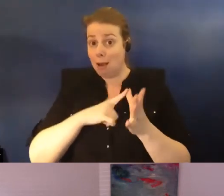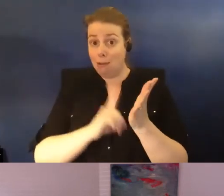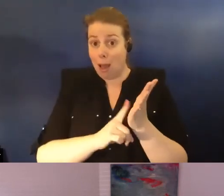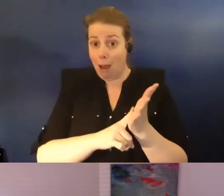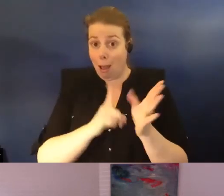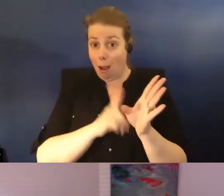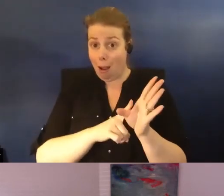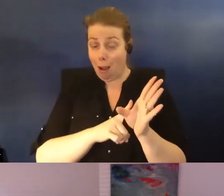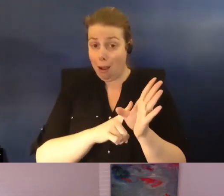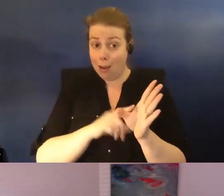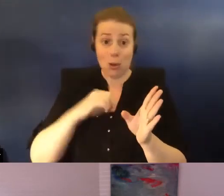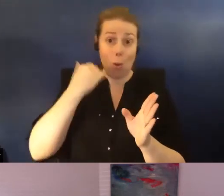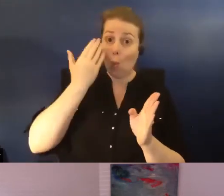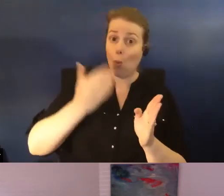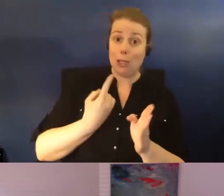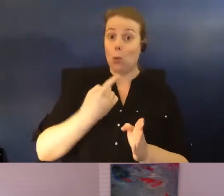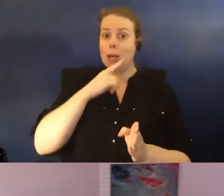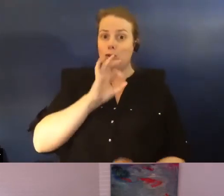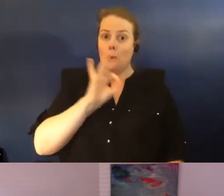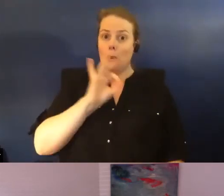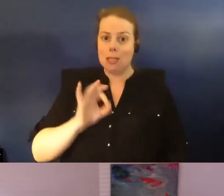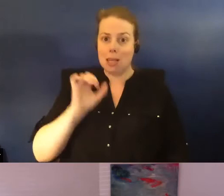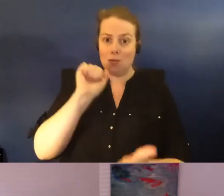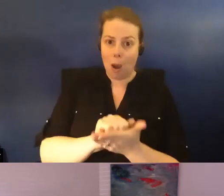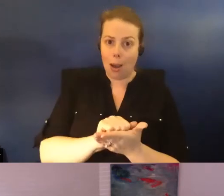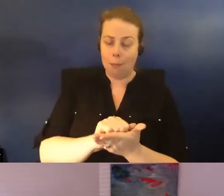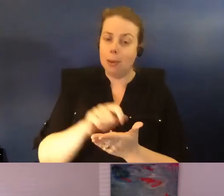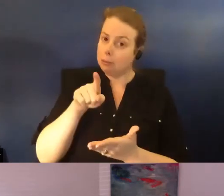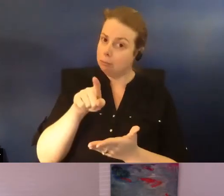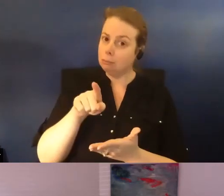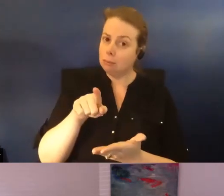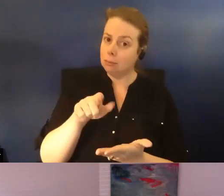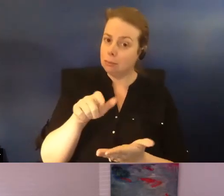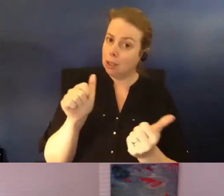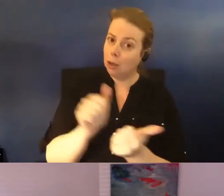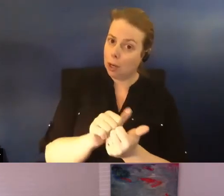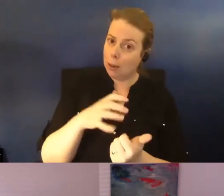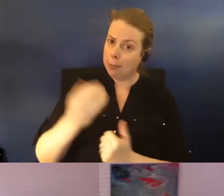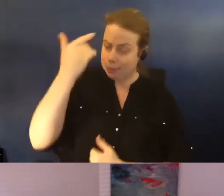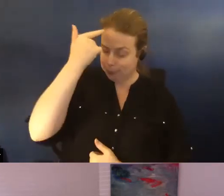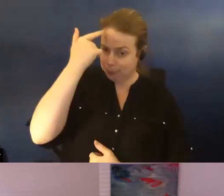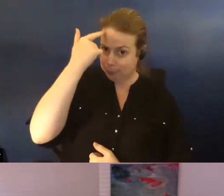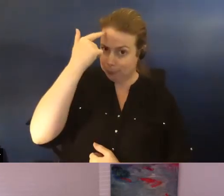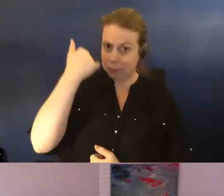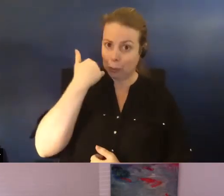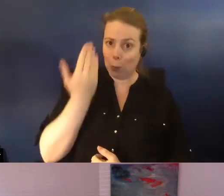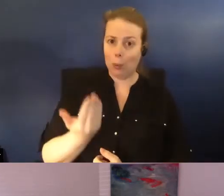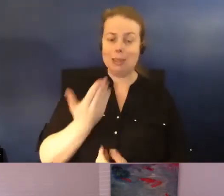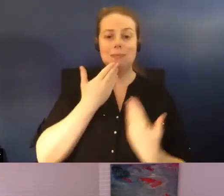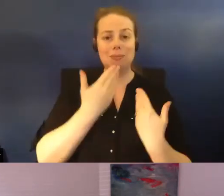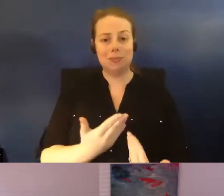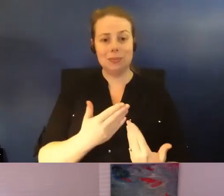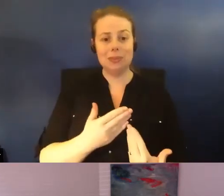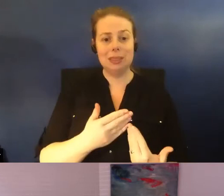but it's something that we always need to be really front and centre in our minds striving for. So thank you for that. I'm now